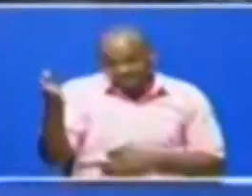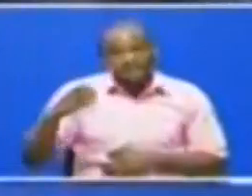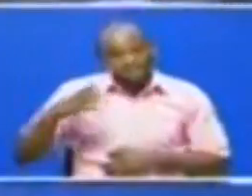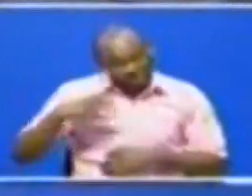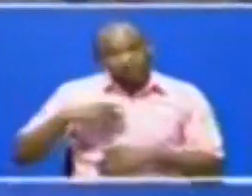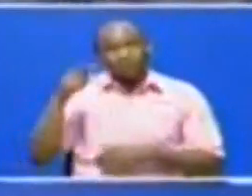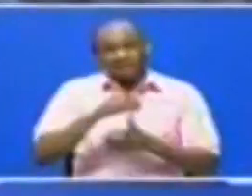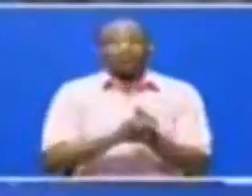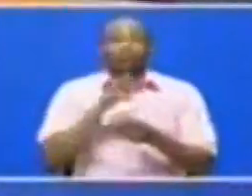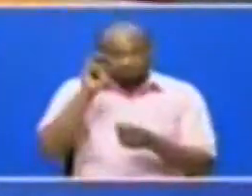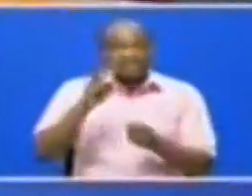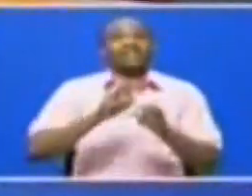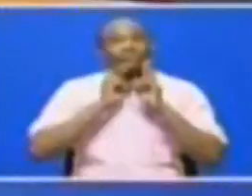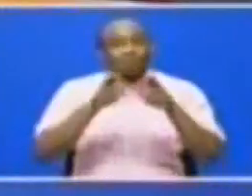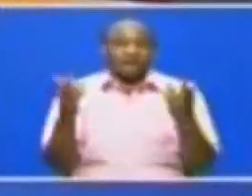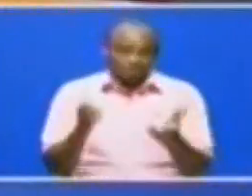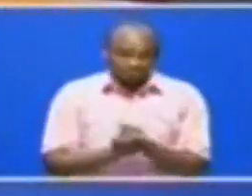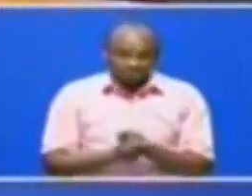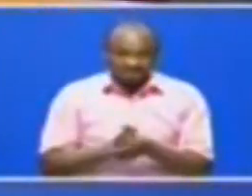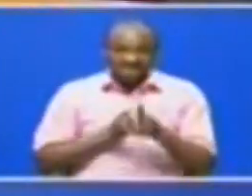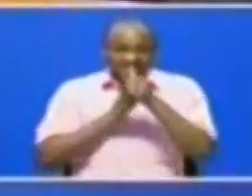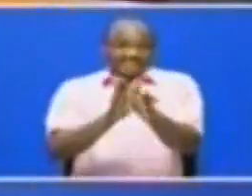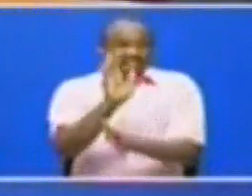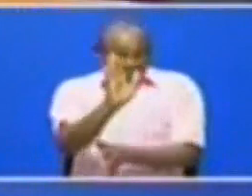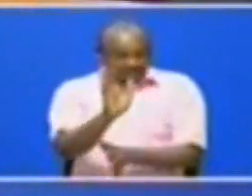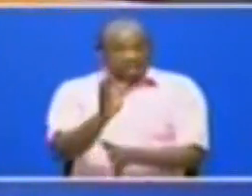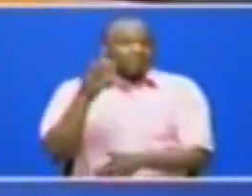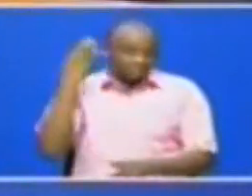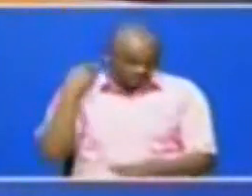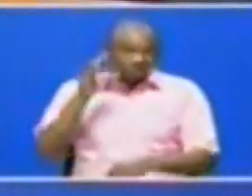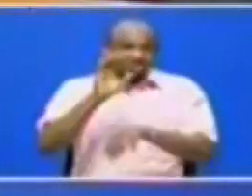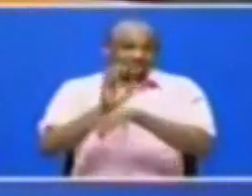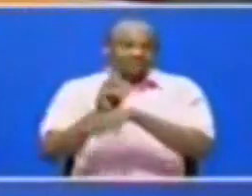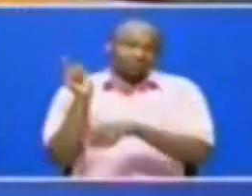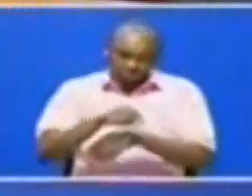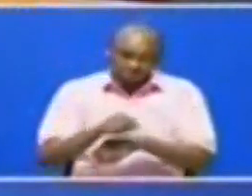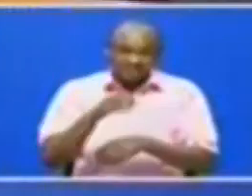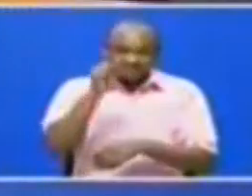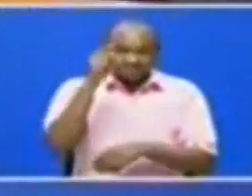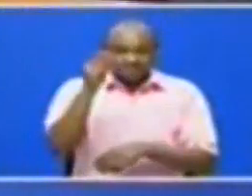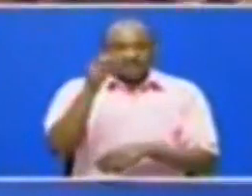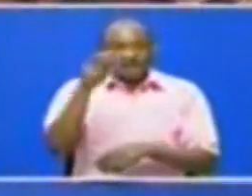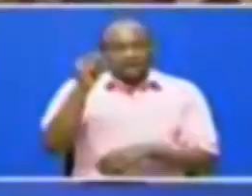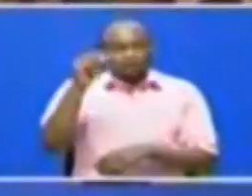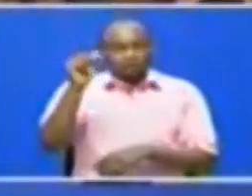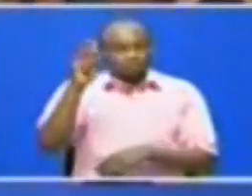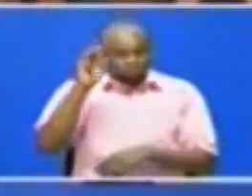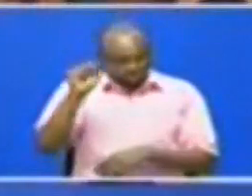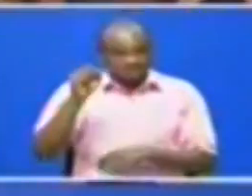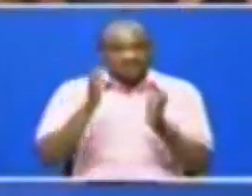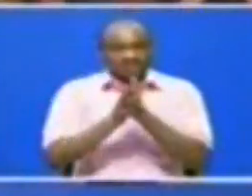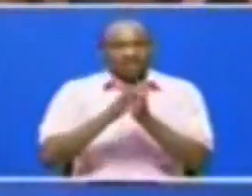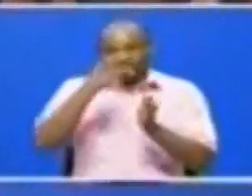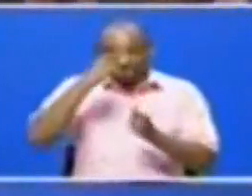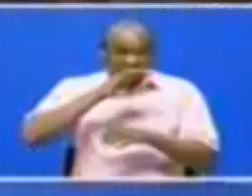matokeo vile itakuwa. The leaders had earlier attended a church service at the St. Andrew's ACK Church in Thika